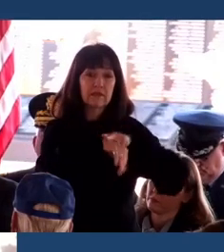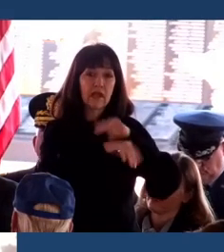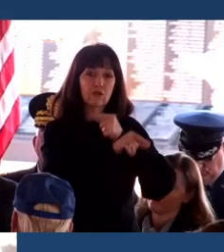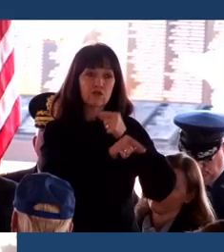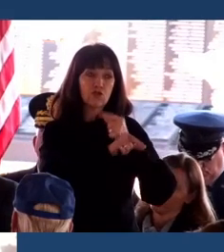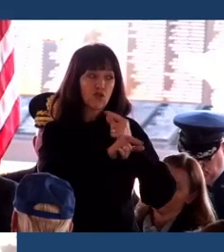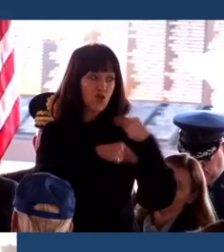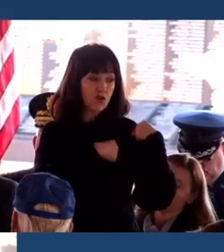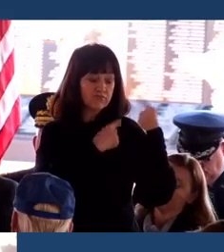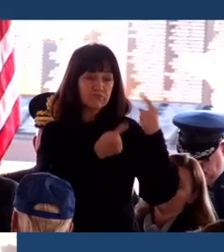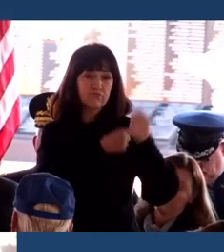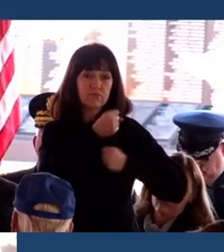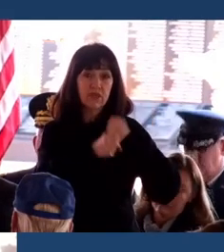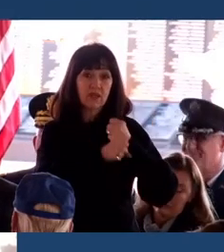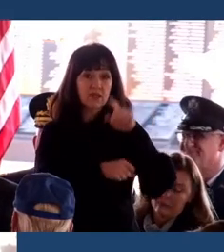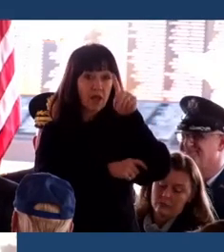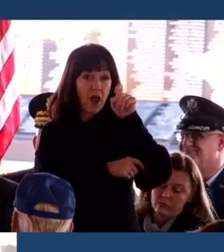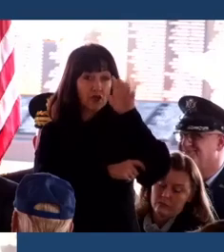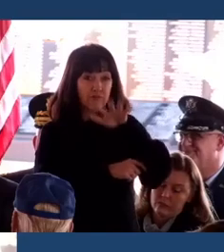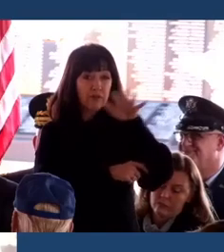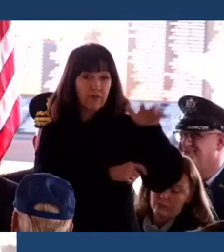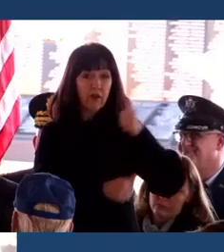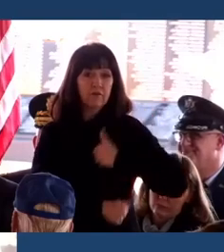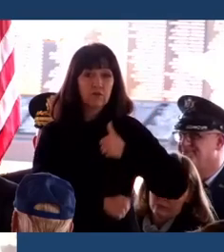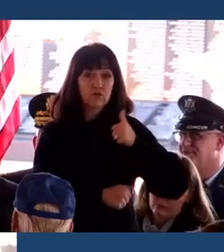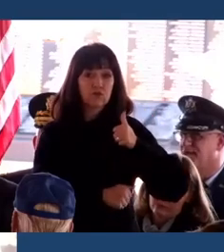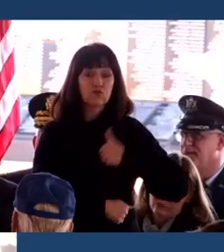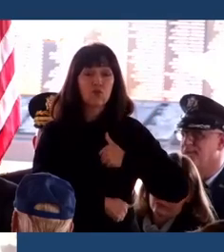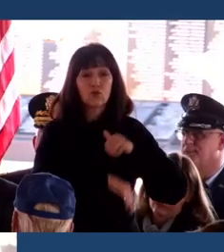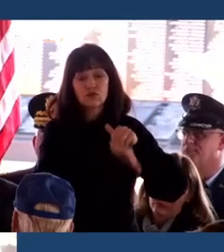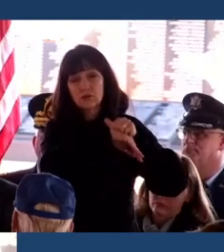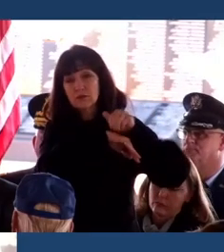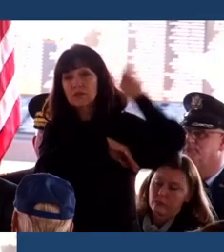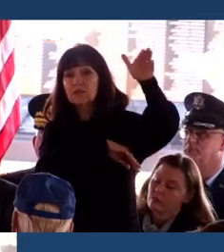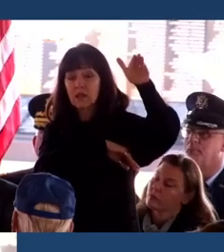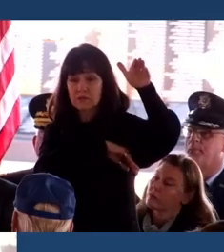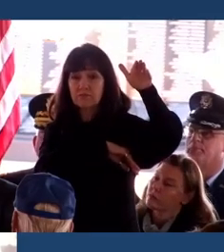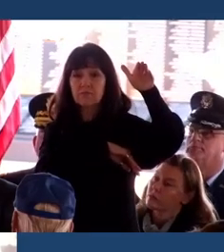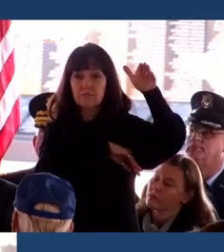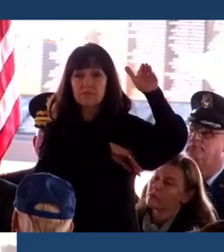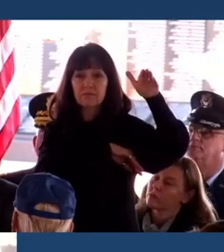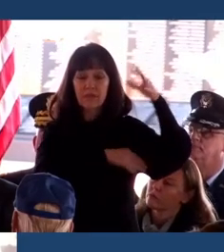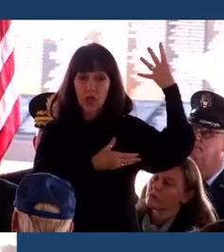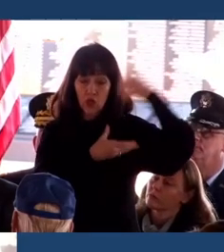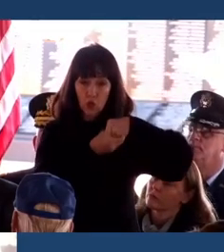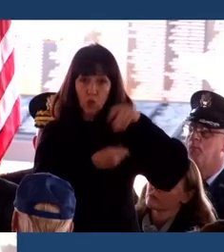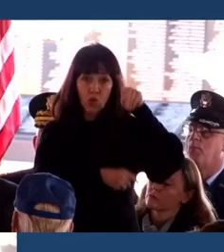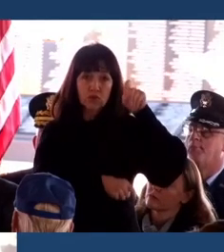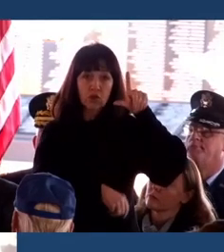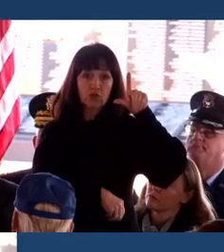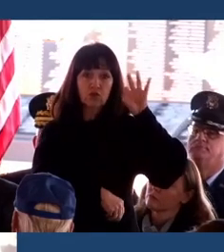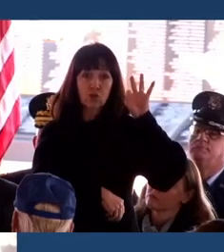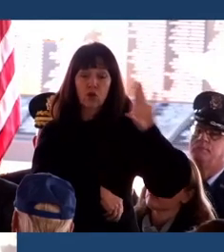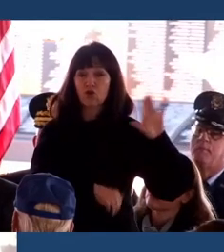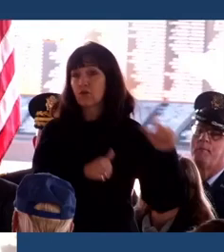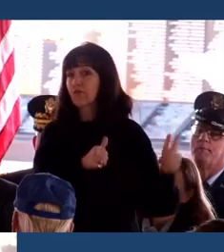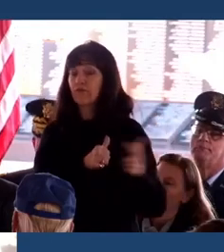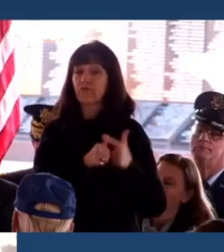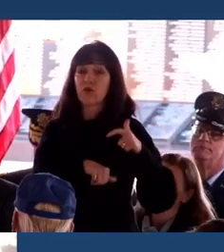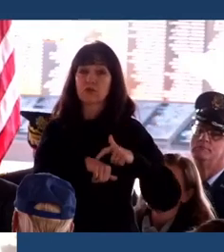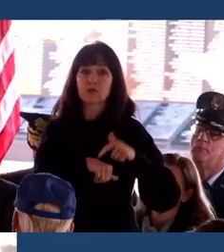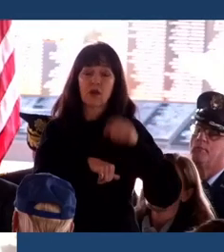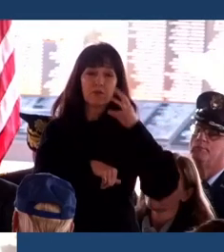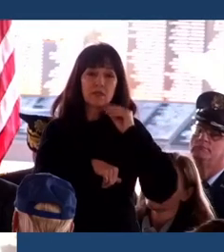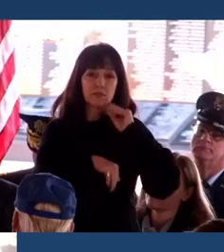recent years. 155 soldiers were part of the unit, including 129 on their first deployment,